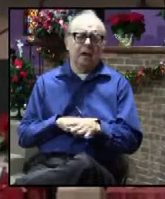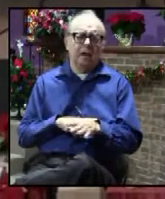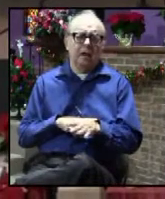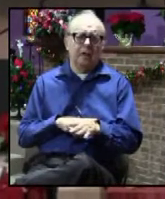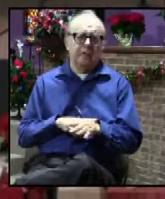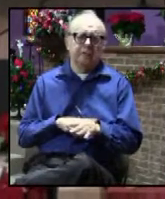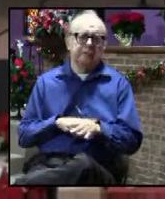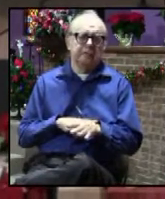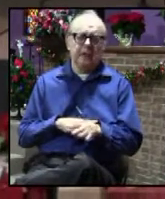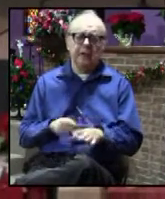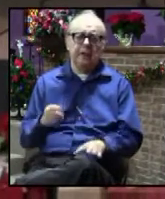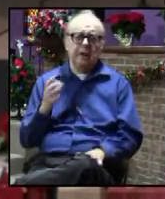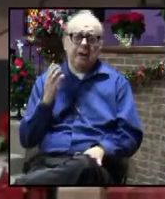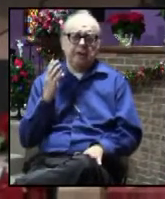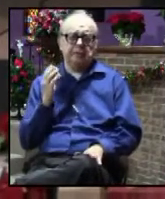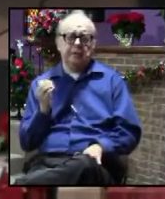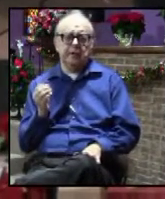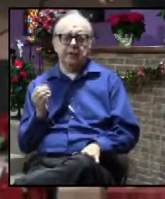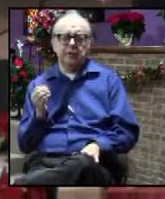going through,